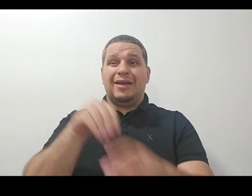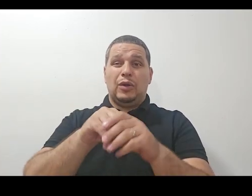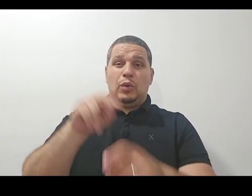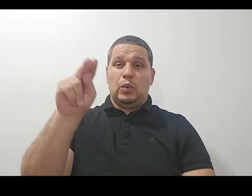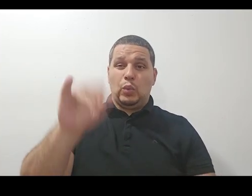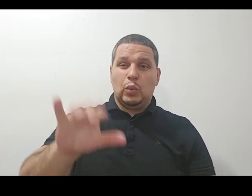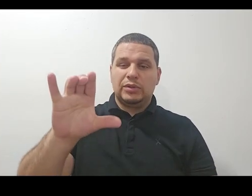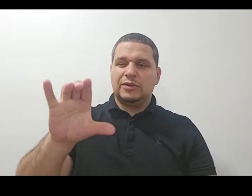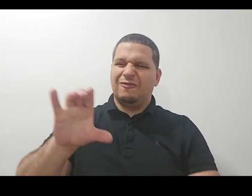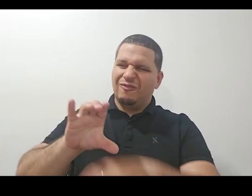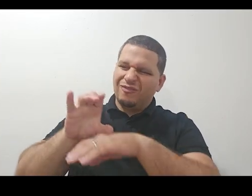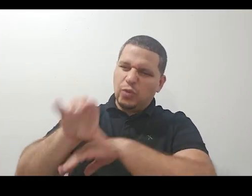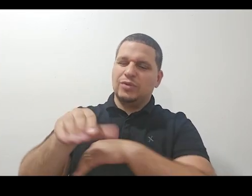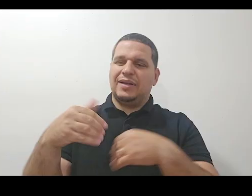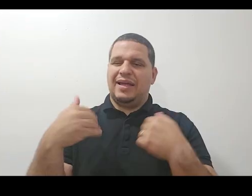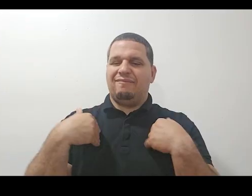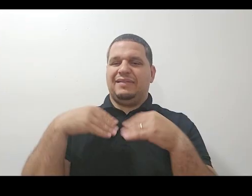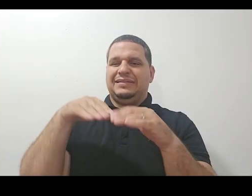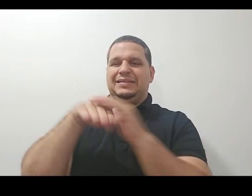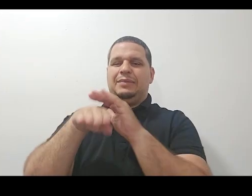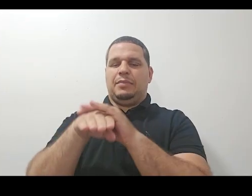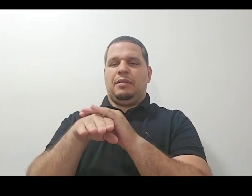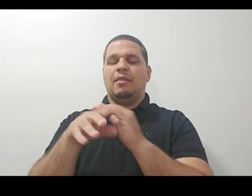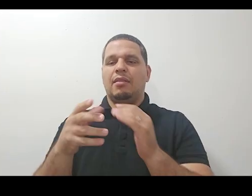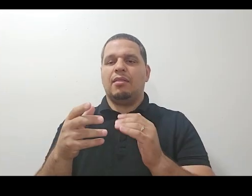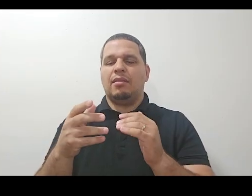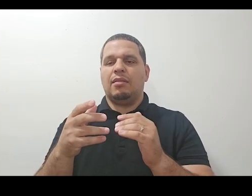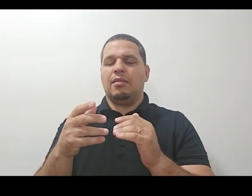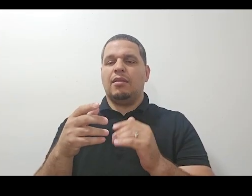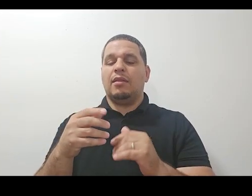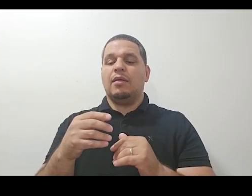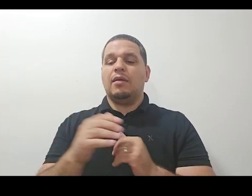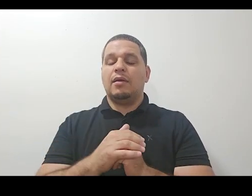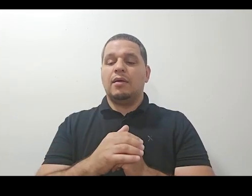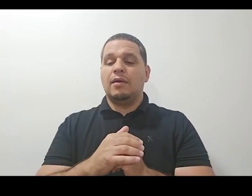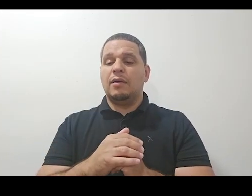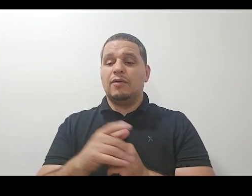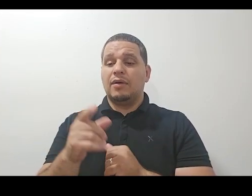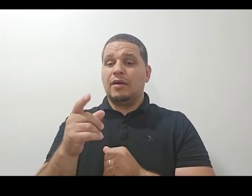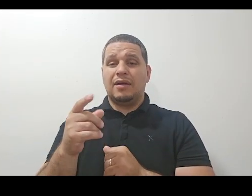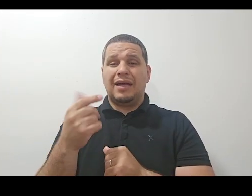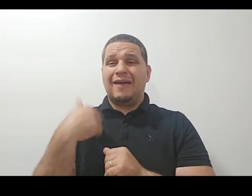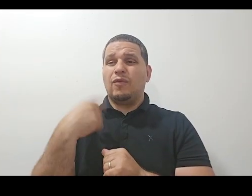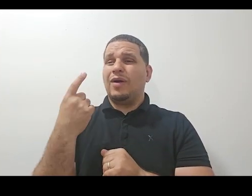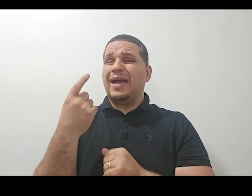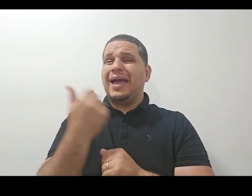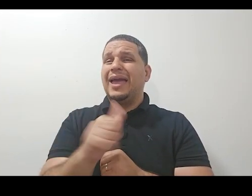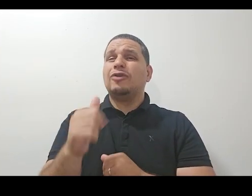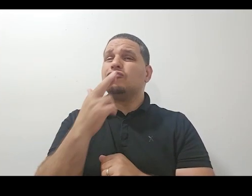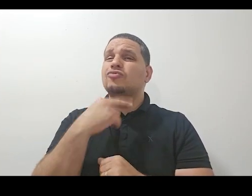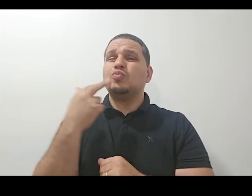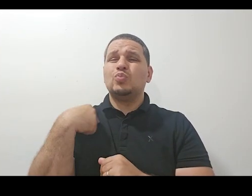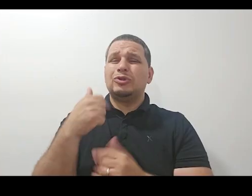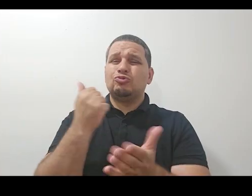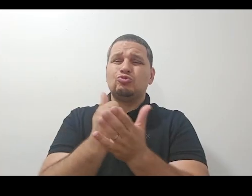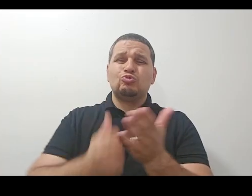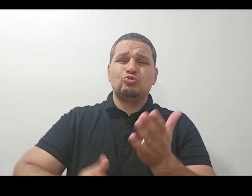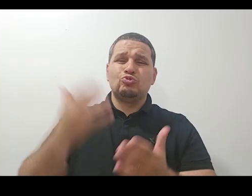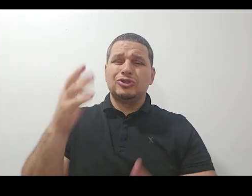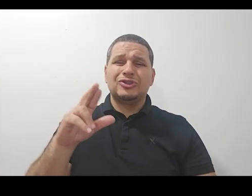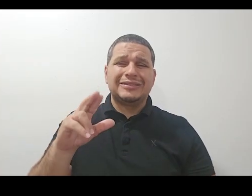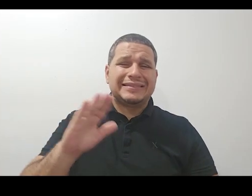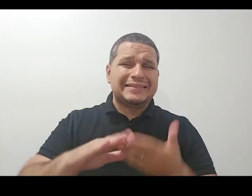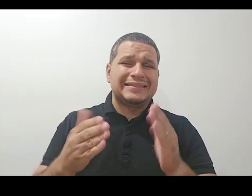in New York City was forced to have an accessible entrance. Like, have a fine for anyone who's not accessible. We are the richest